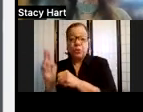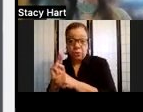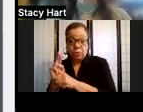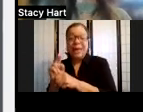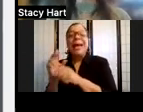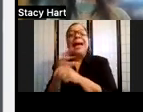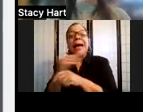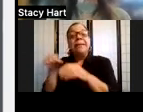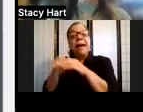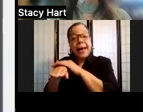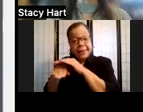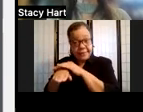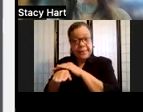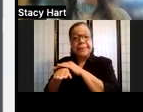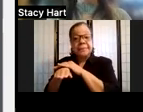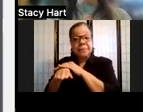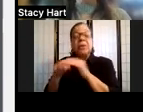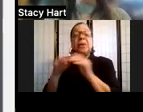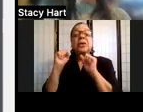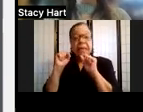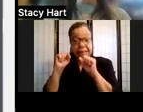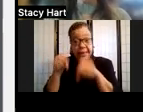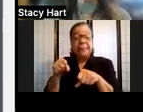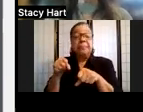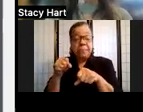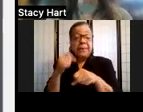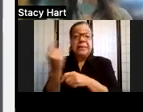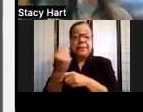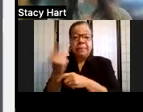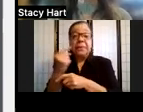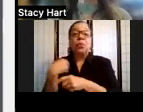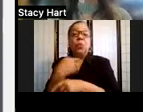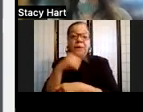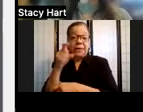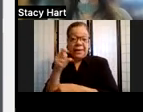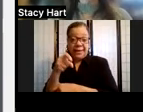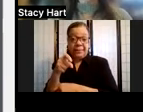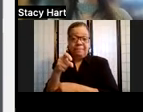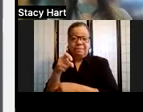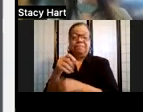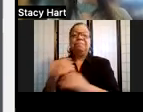accessible design can be attractive as well. Next slide.